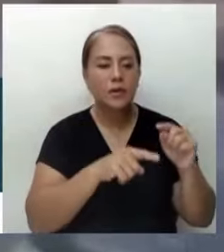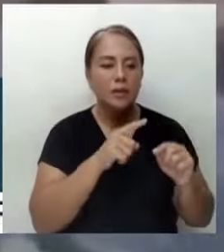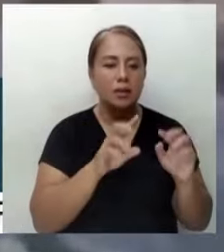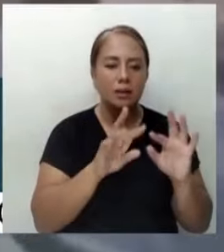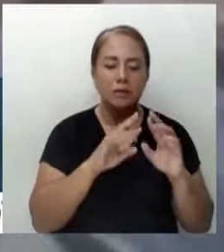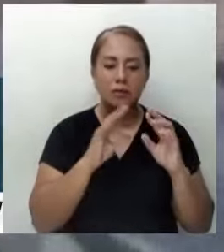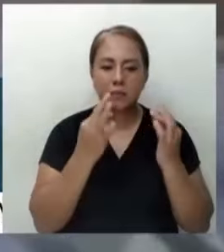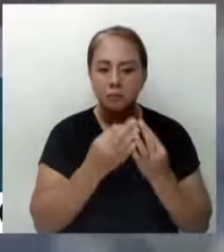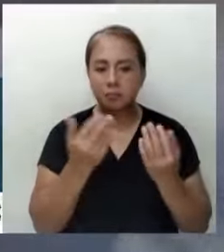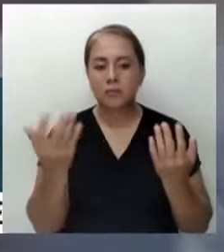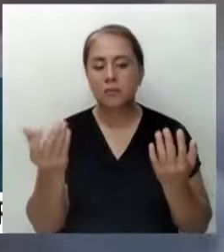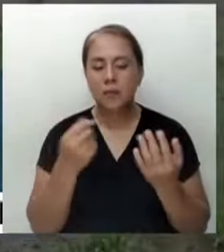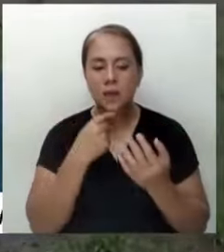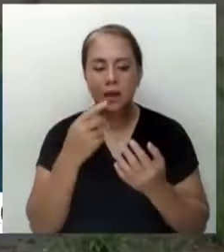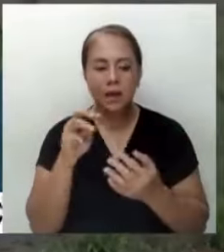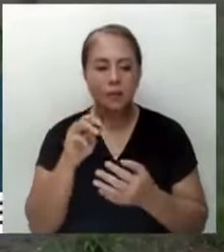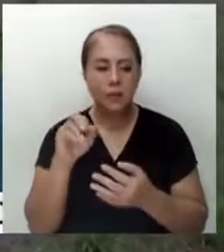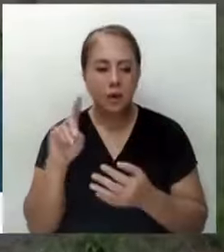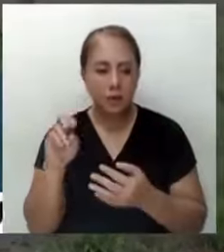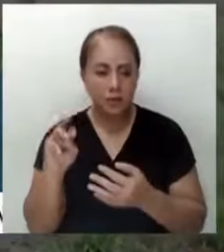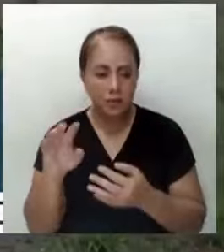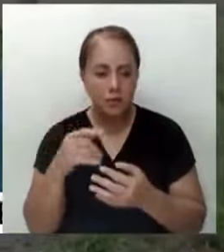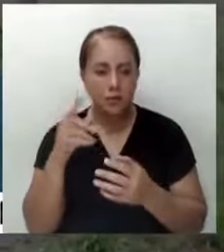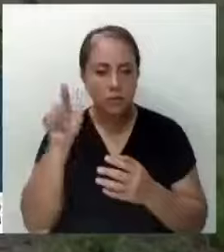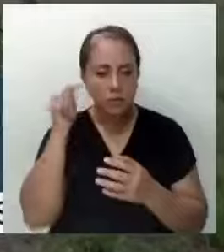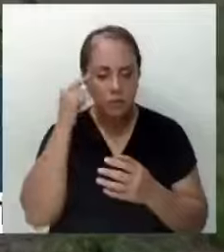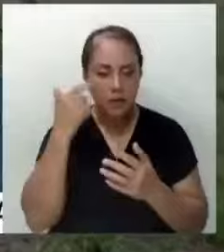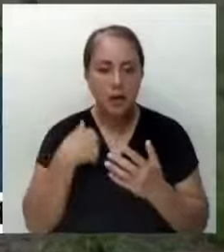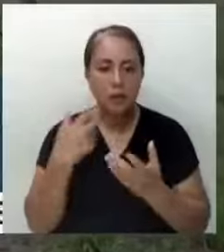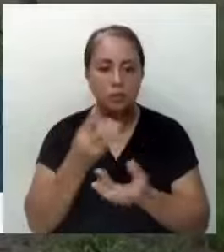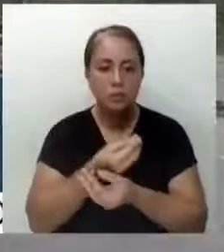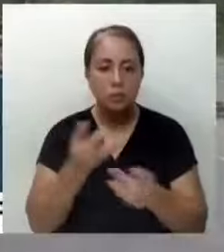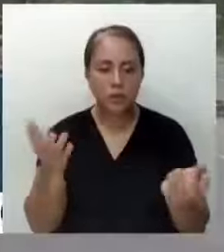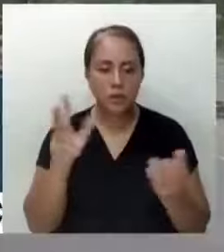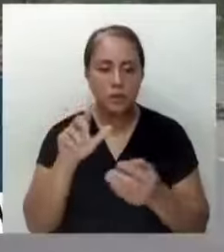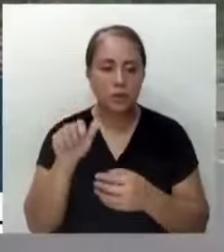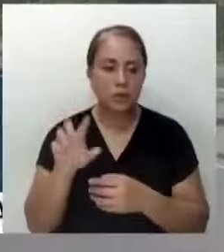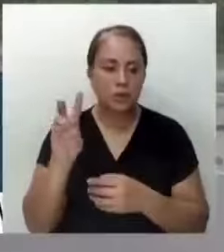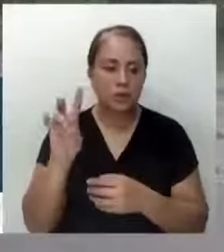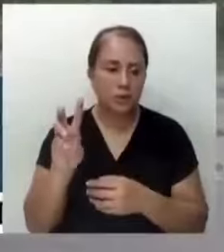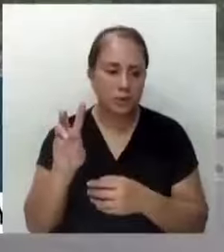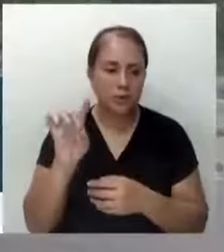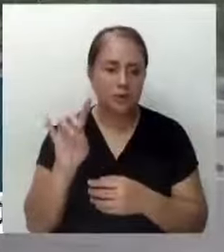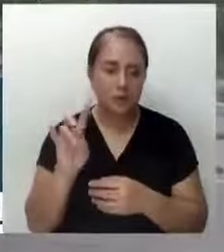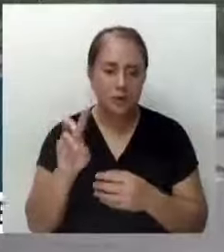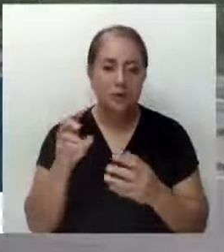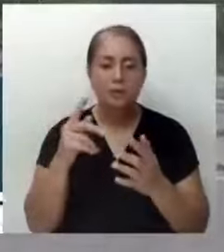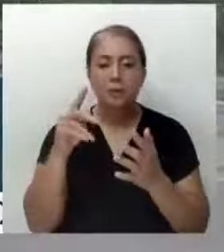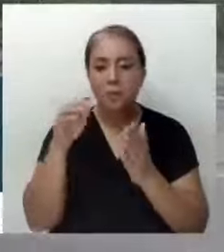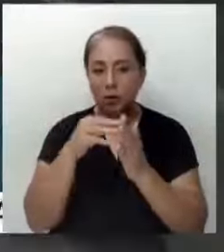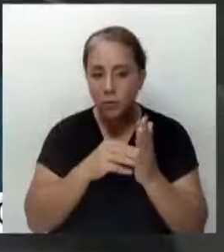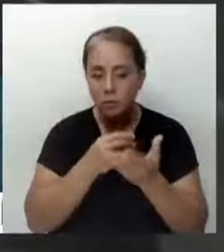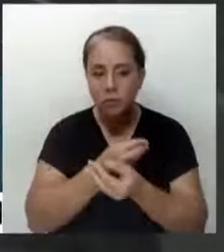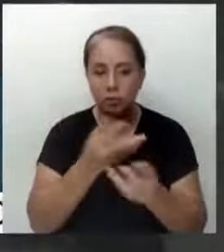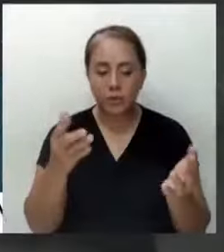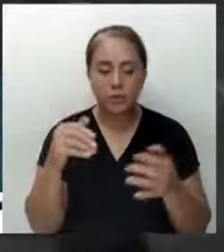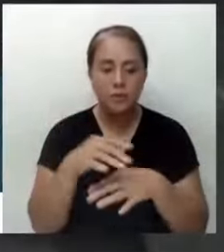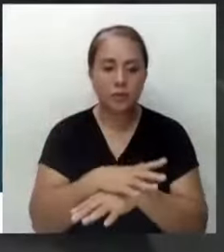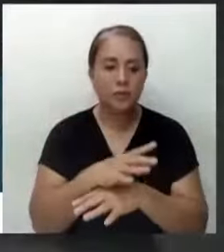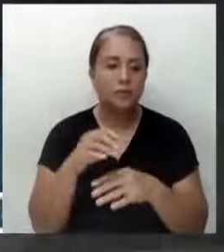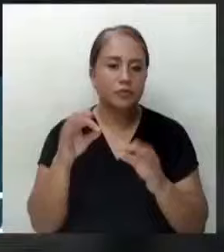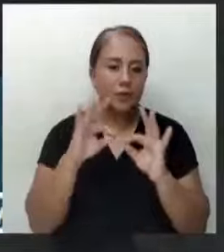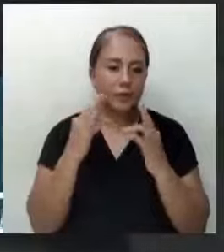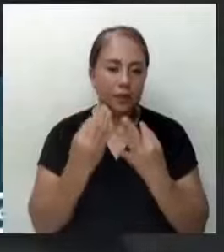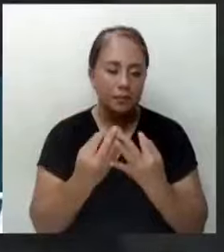to the NDRRMC, the government has so far provided 3.67 million pesos worth of assistance to affected families.